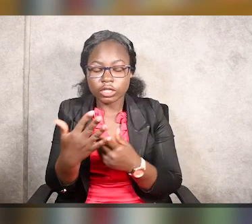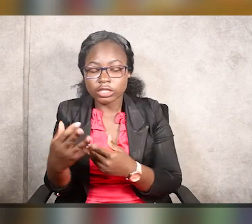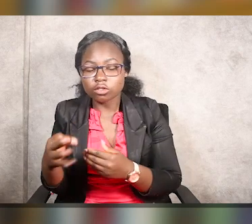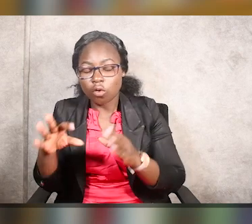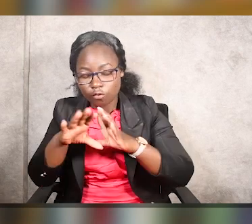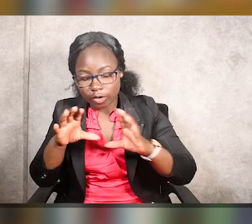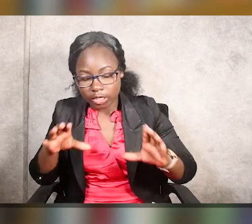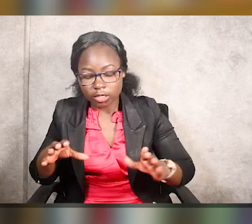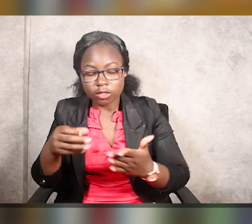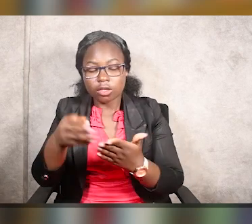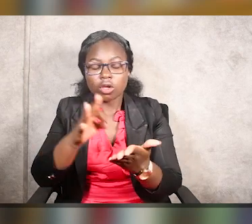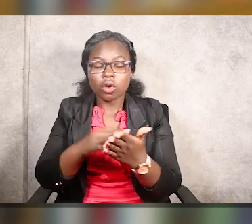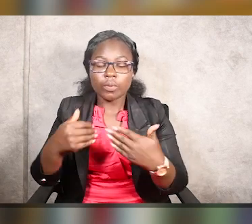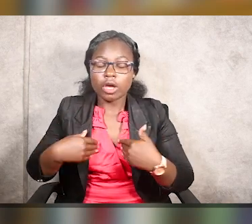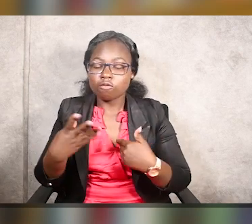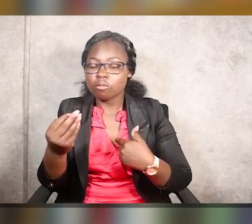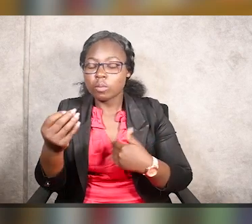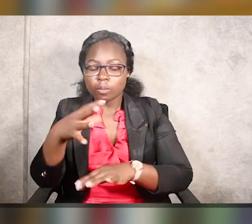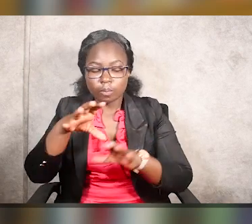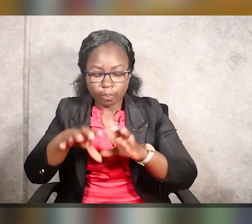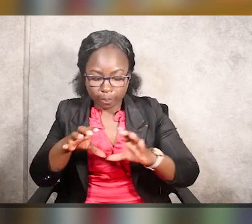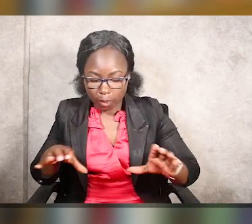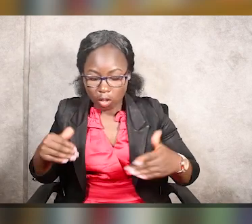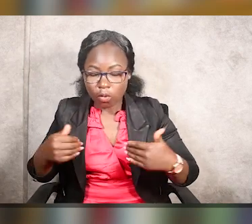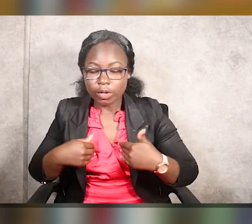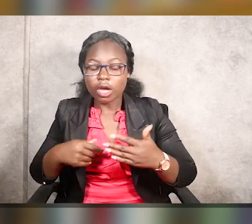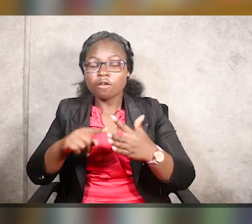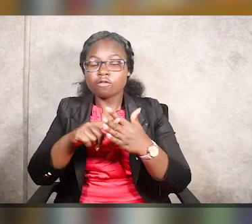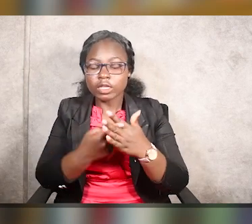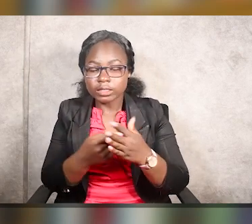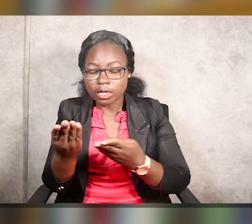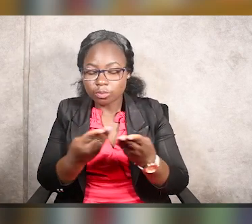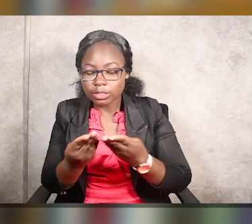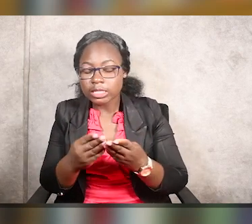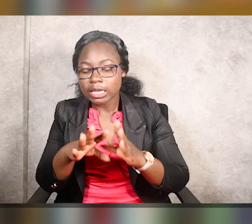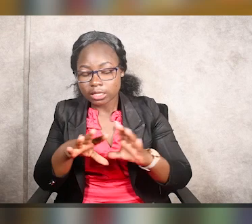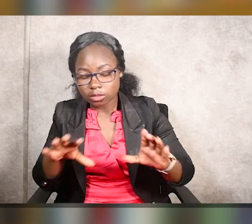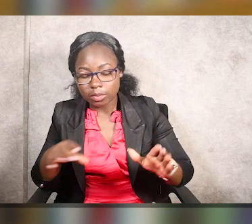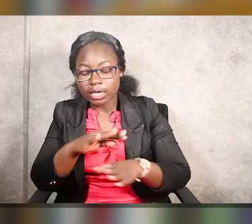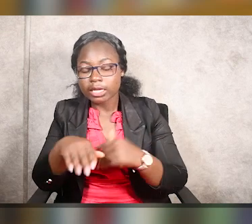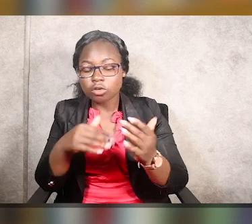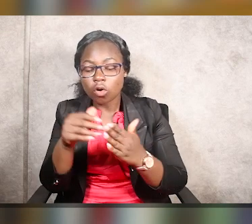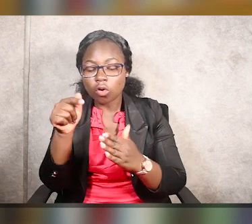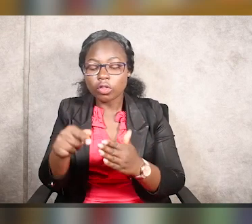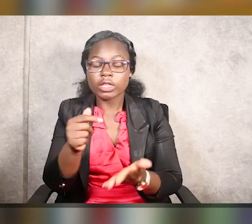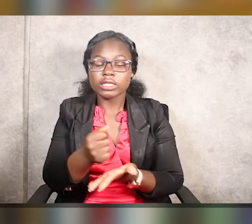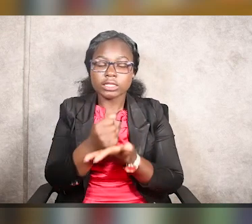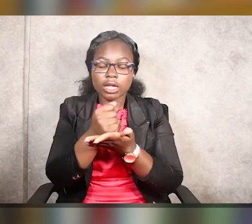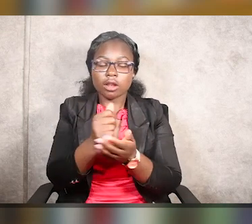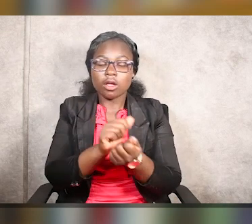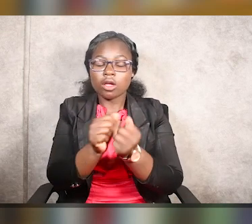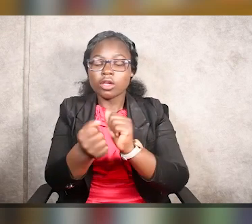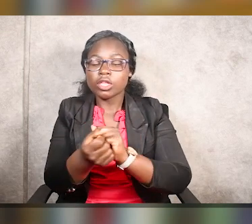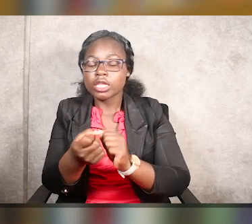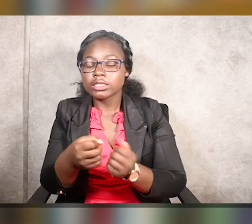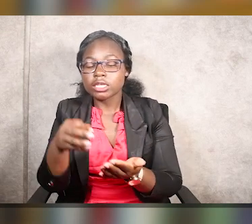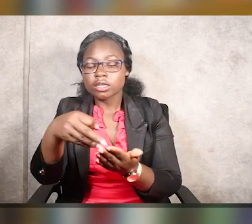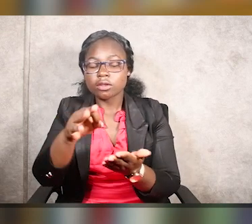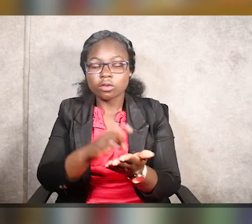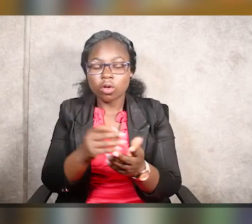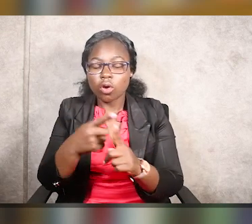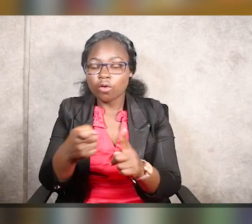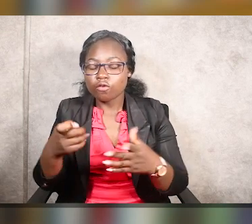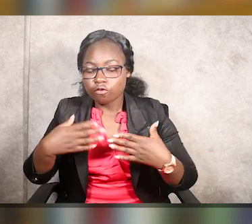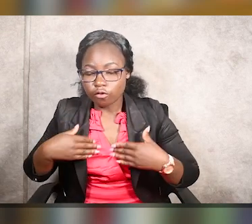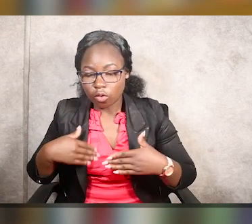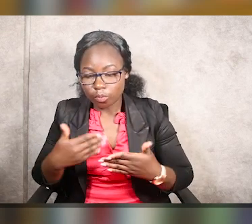markets. We have money markets, we have capital markets. All these help us in the exchange of funds from people